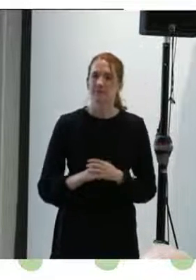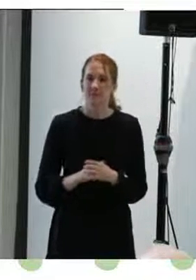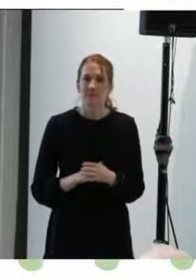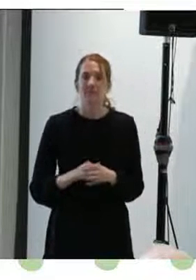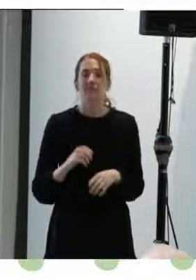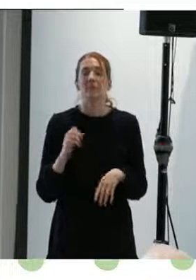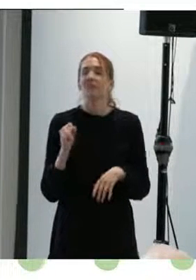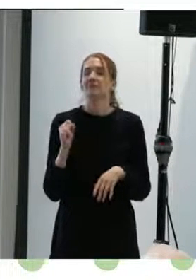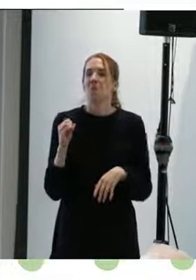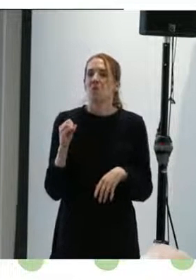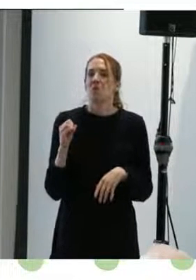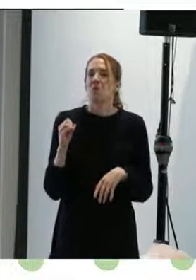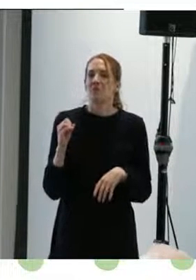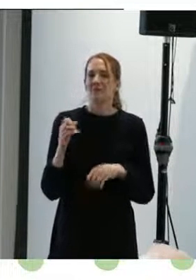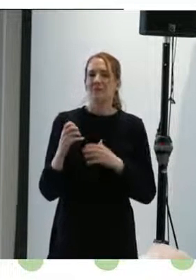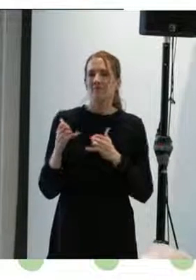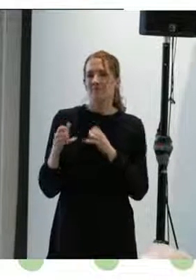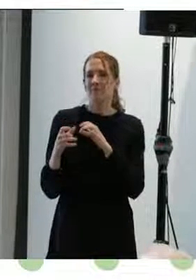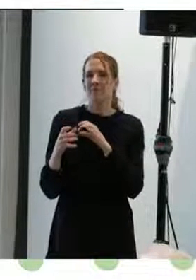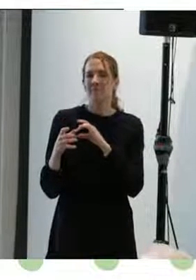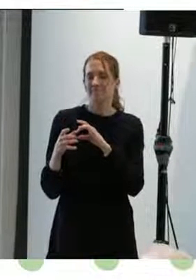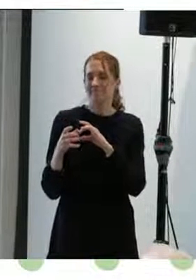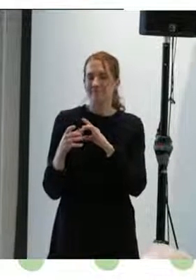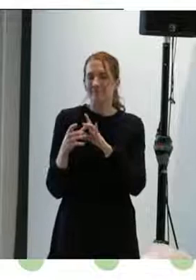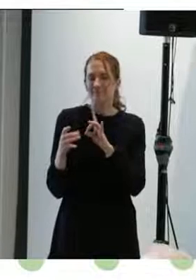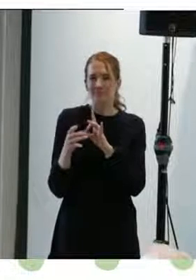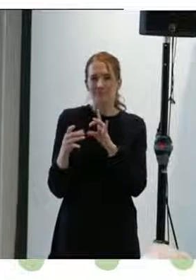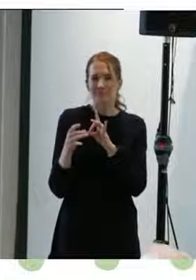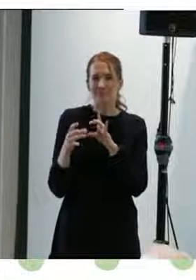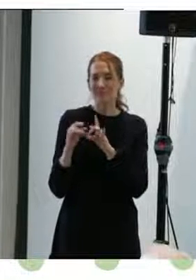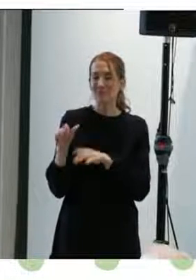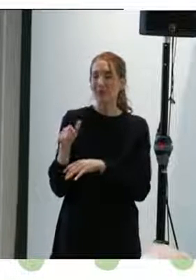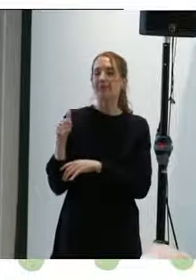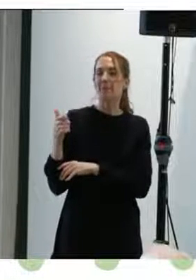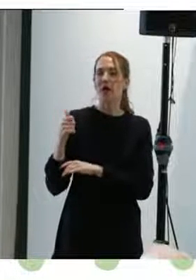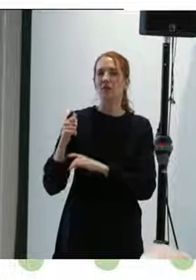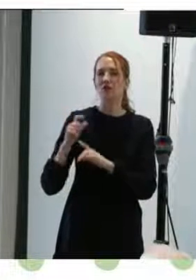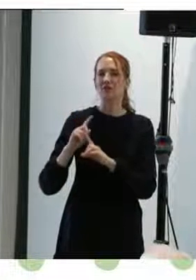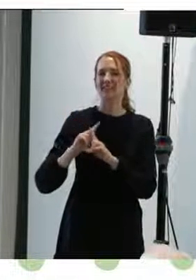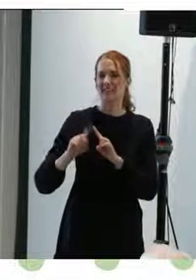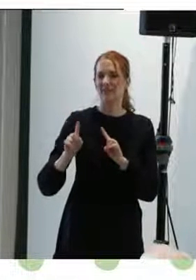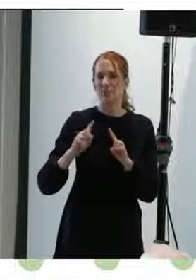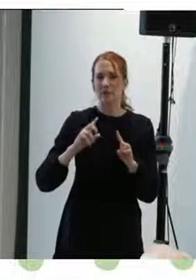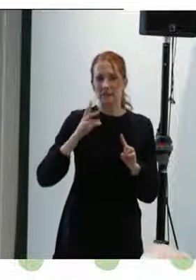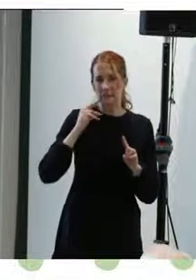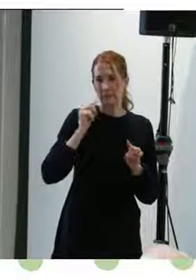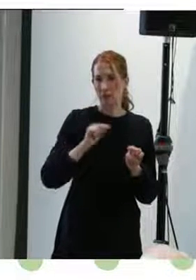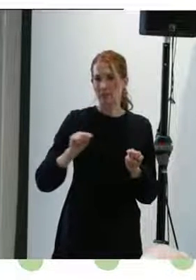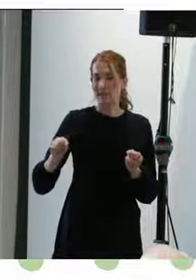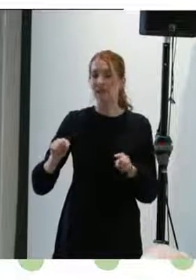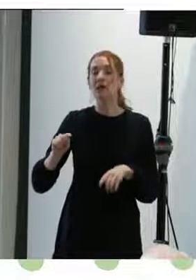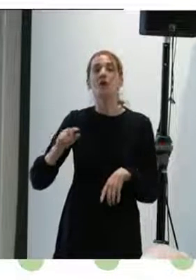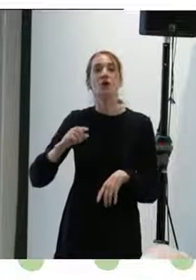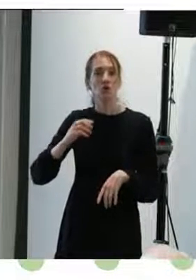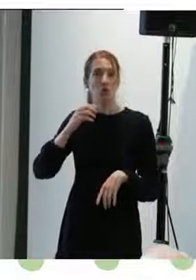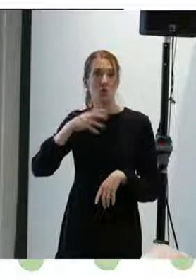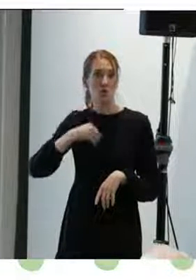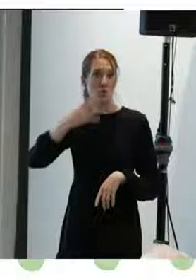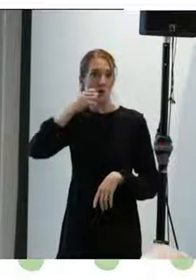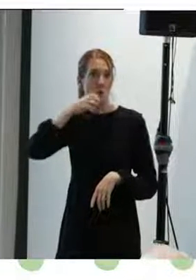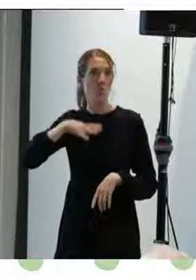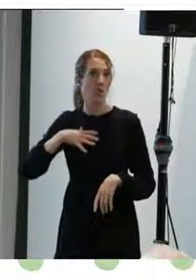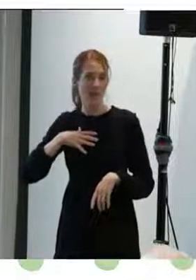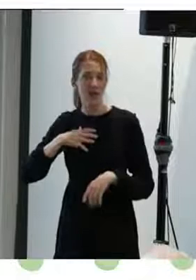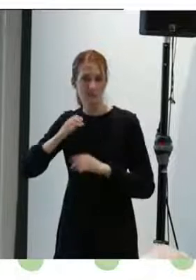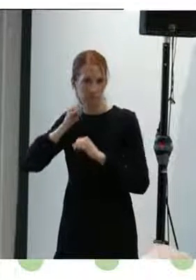So I'm gonna talk about some other differences in my sample. So for the white women I spoke with,